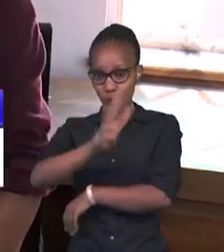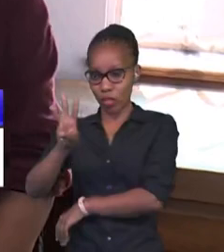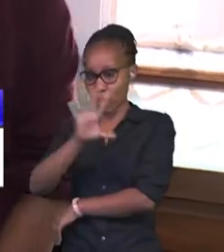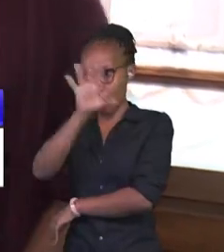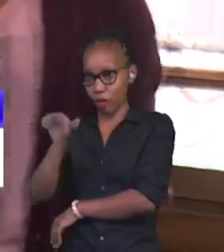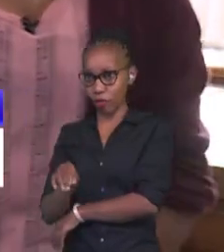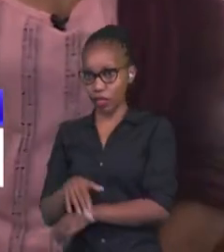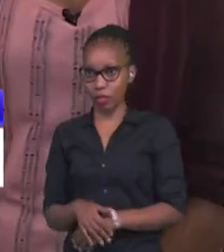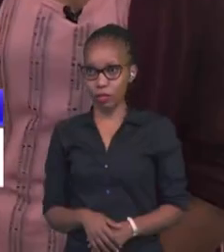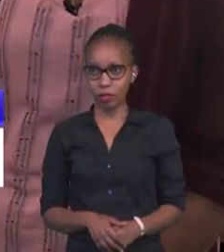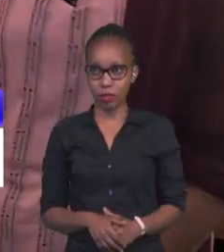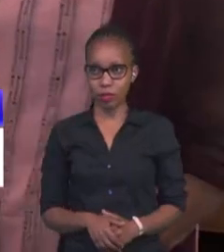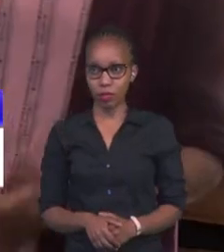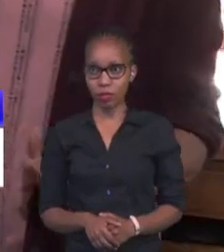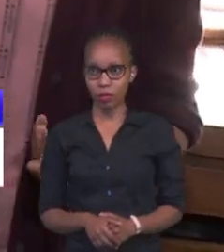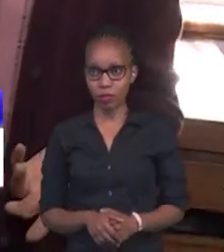How? Who